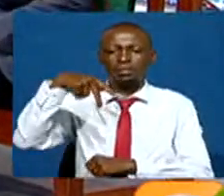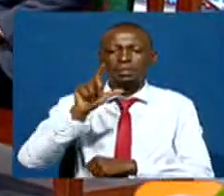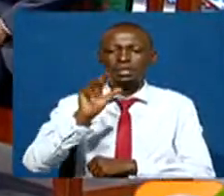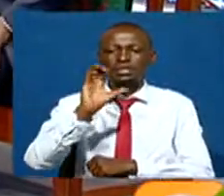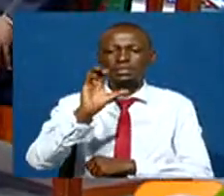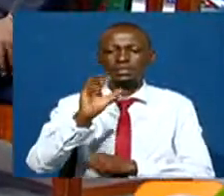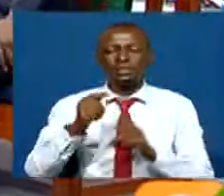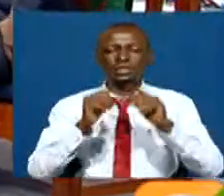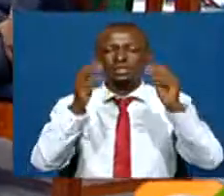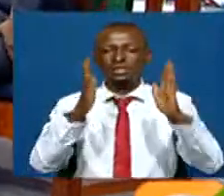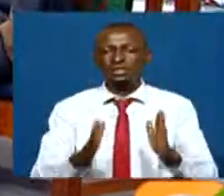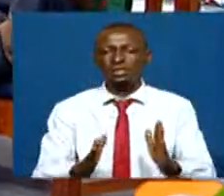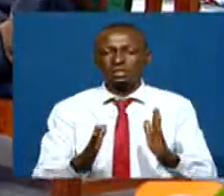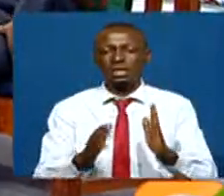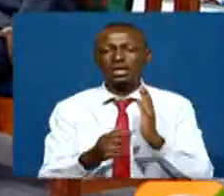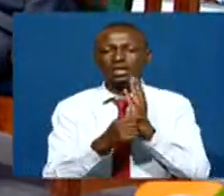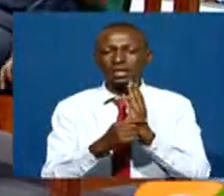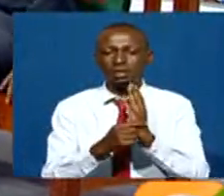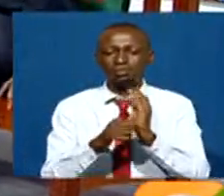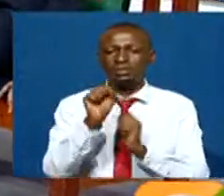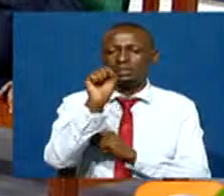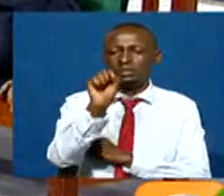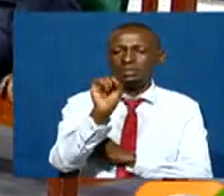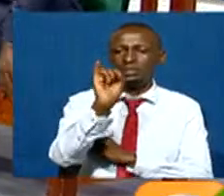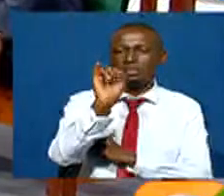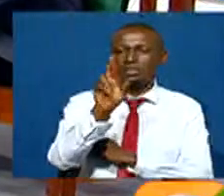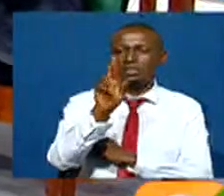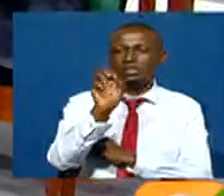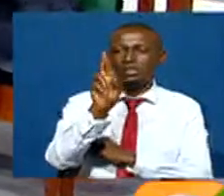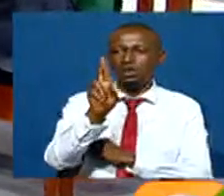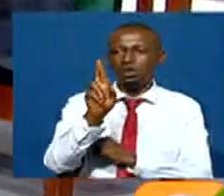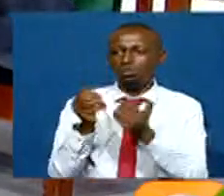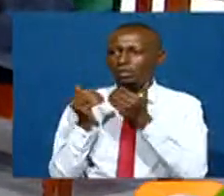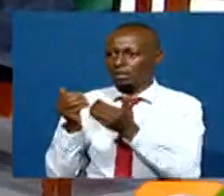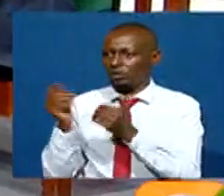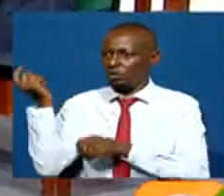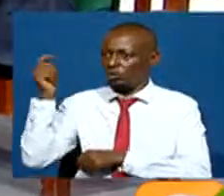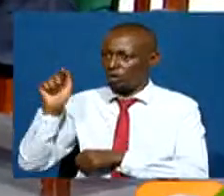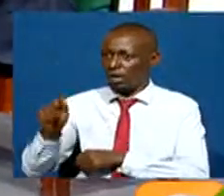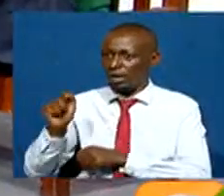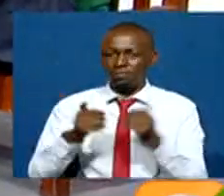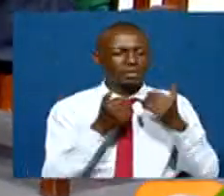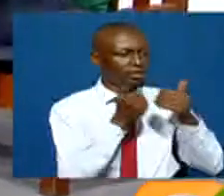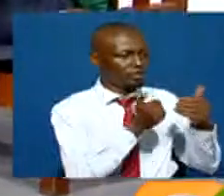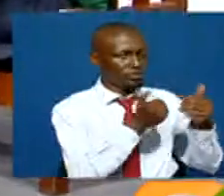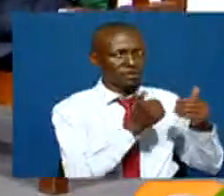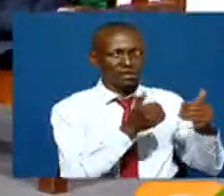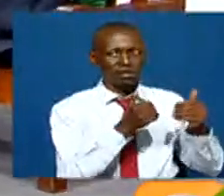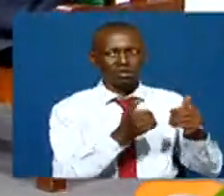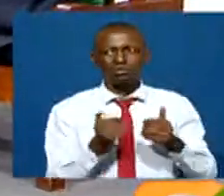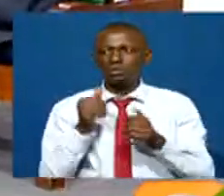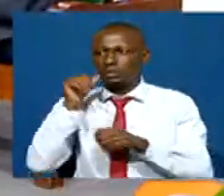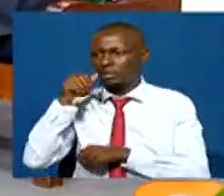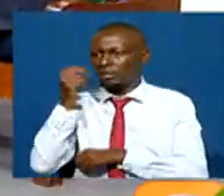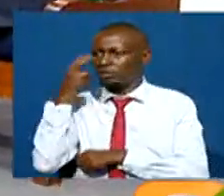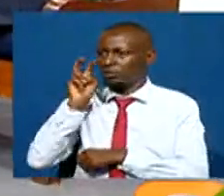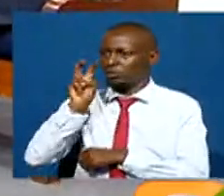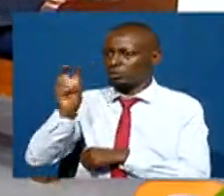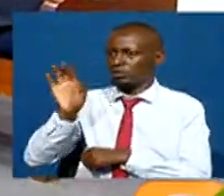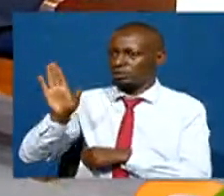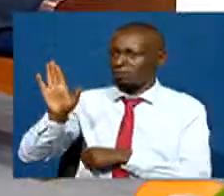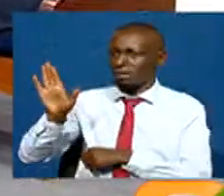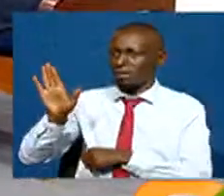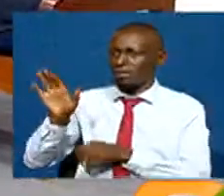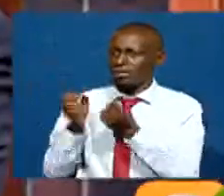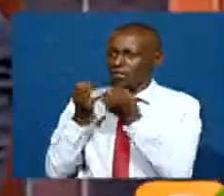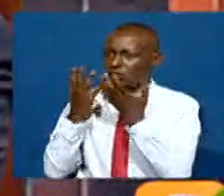Joseph Siror. Engineer, good to see you. Karibu sana. Thank you so much. Thank you so much for your time. It's my great pleasure too. Good to see you. Yes. So, break